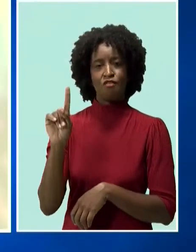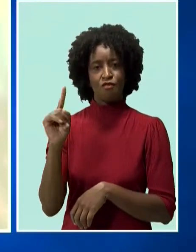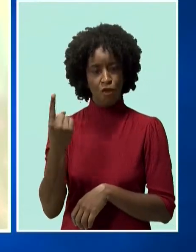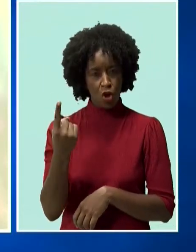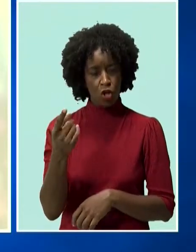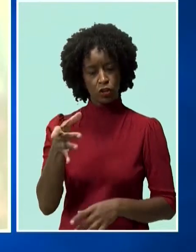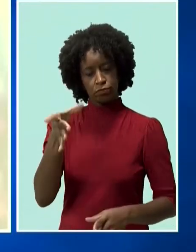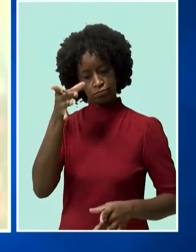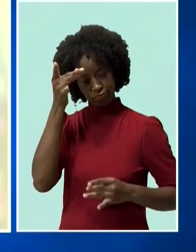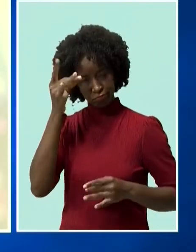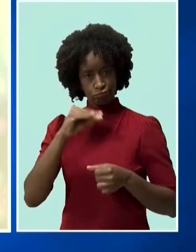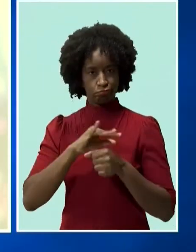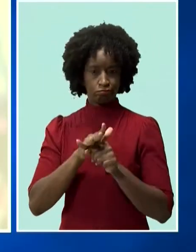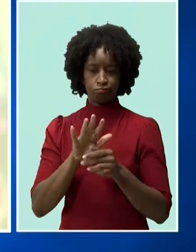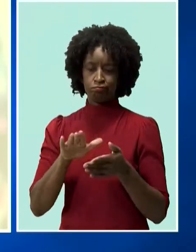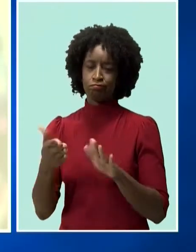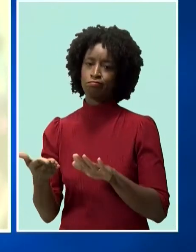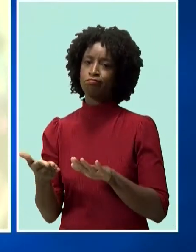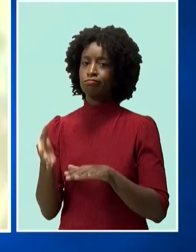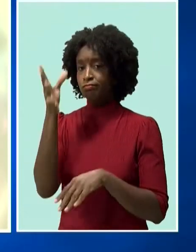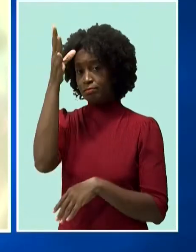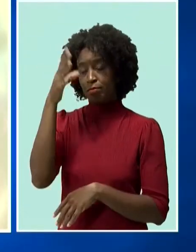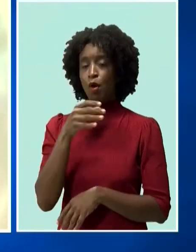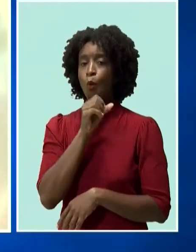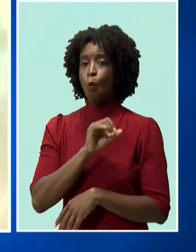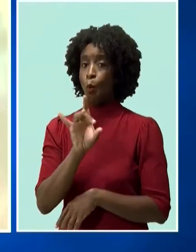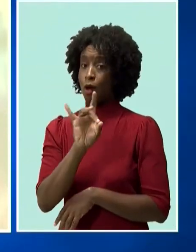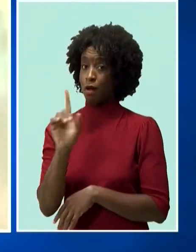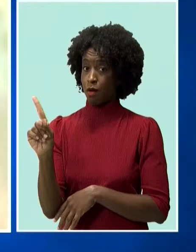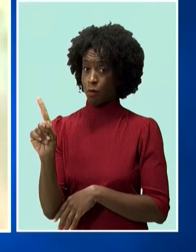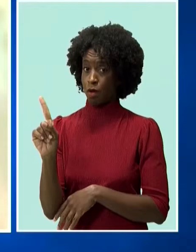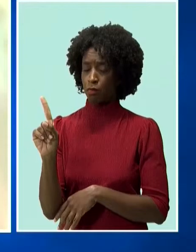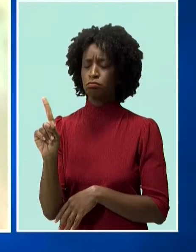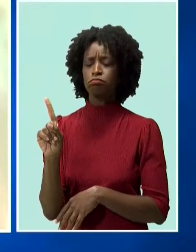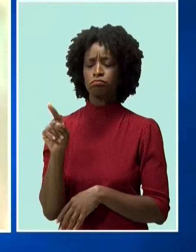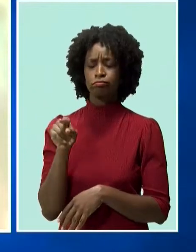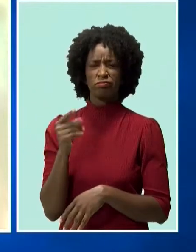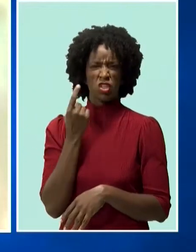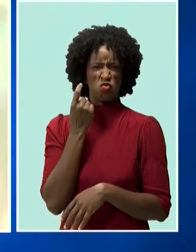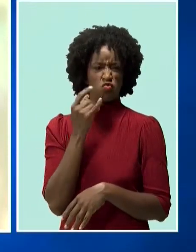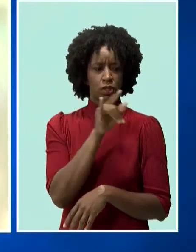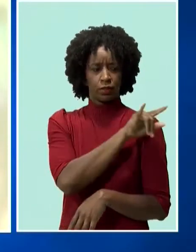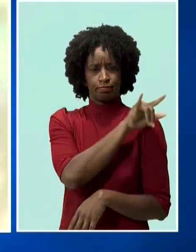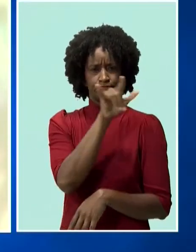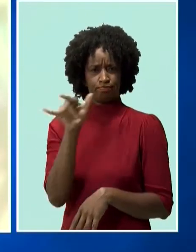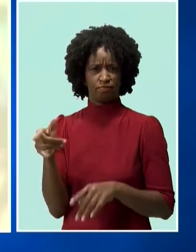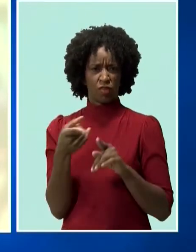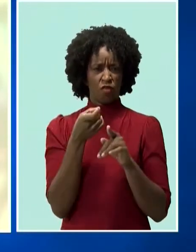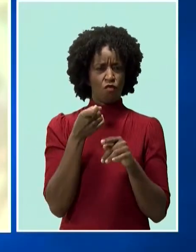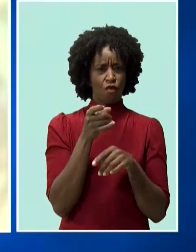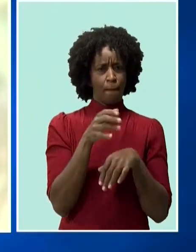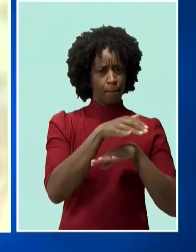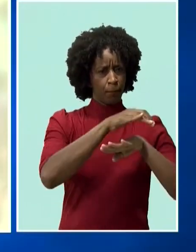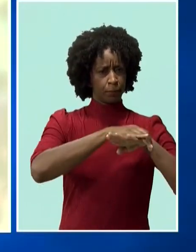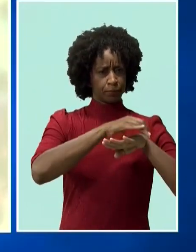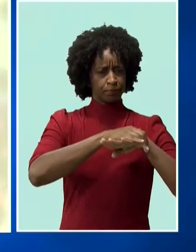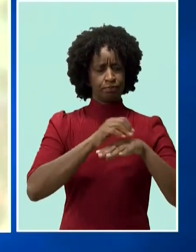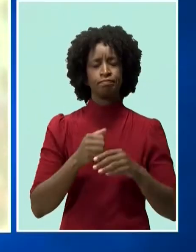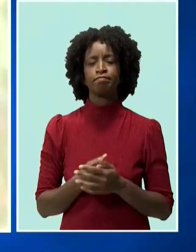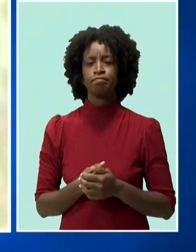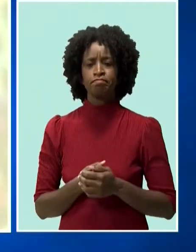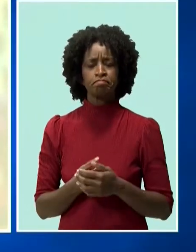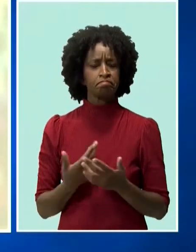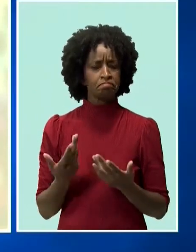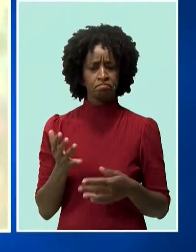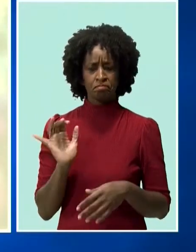death, an 81-year-old Barbadian male who had recently returned to Barbados from the United Kingdom. Now, at the time, there was no